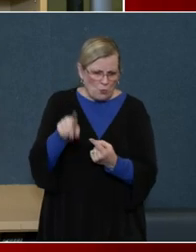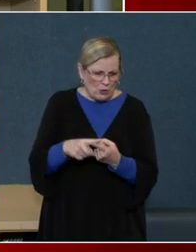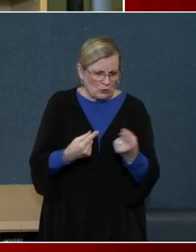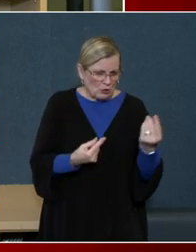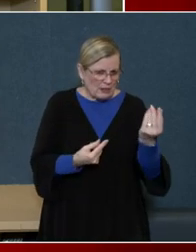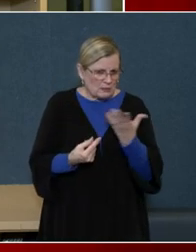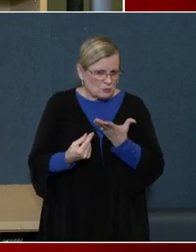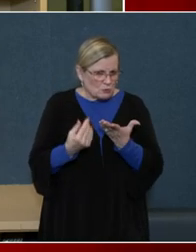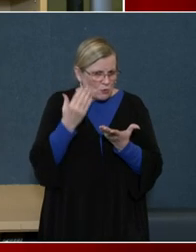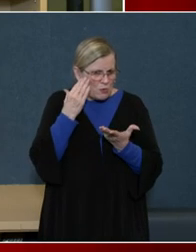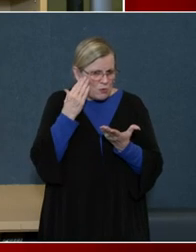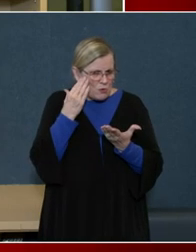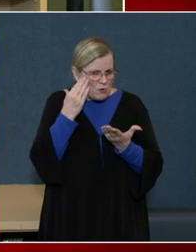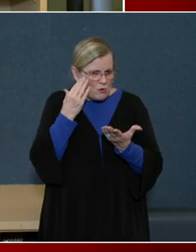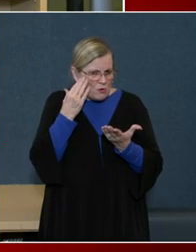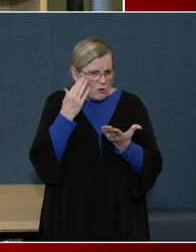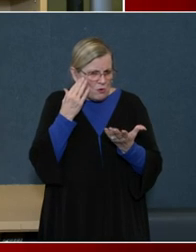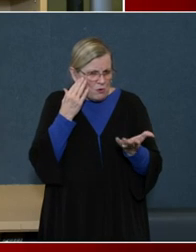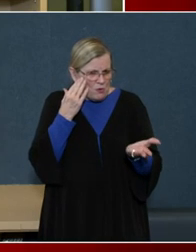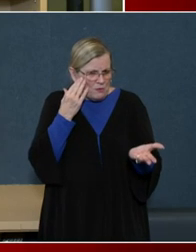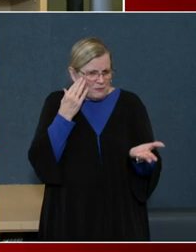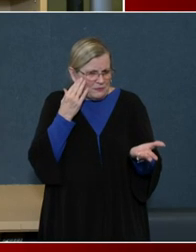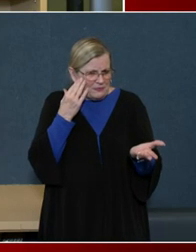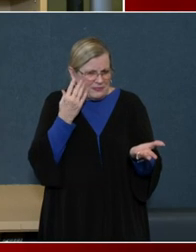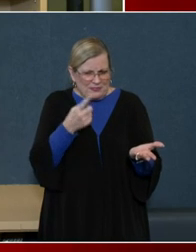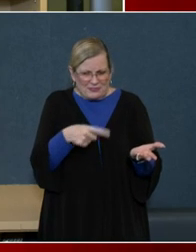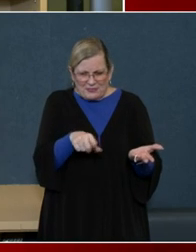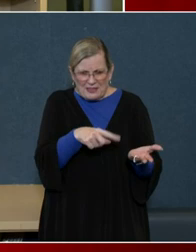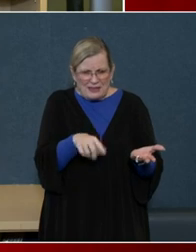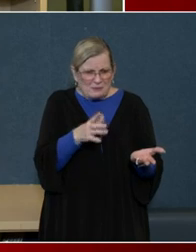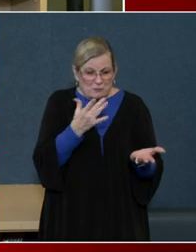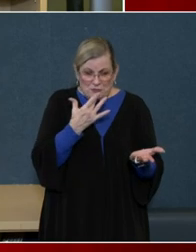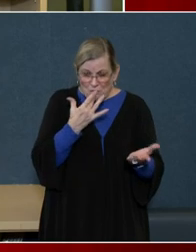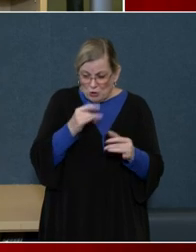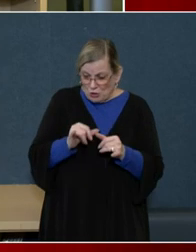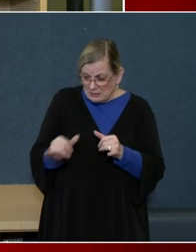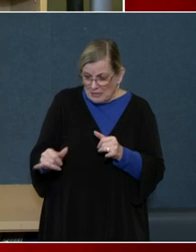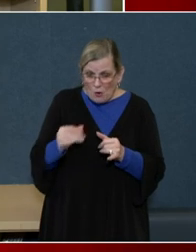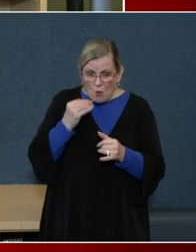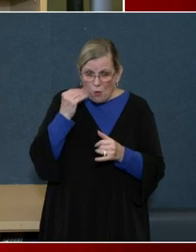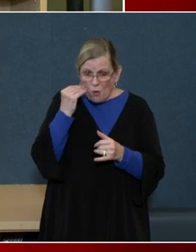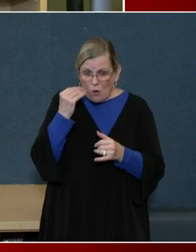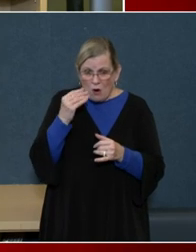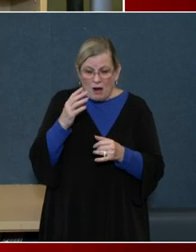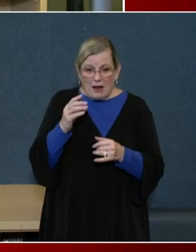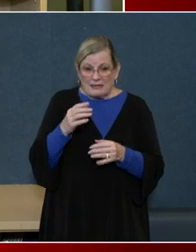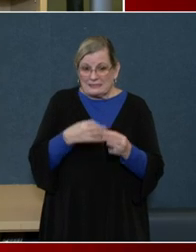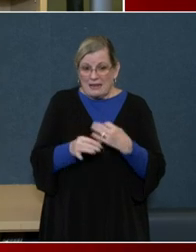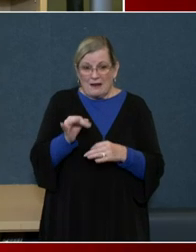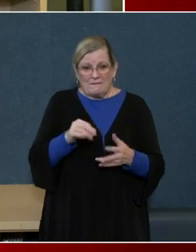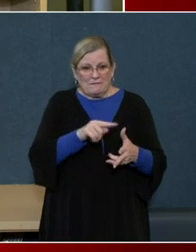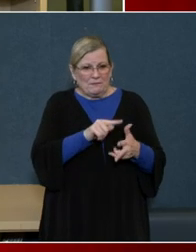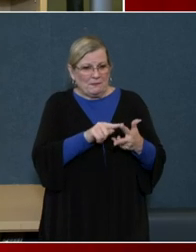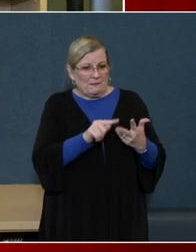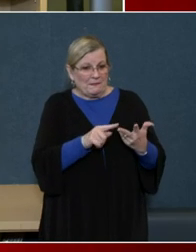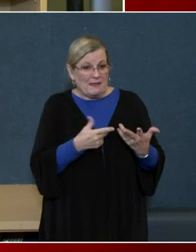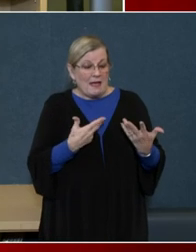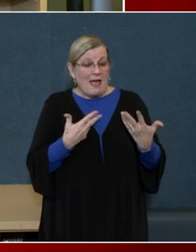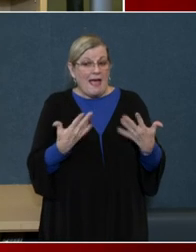regardless of which of the three options they get? Once we've completed the student assignment process, we